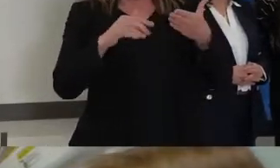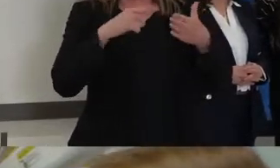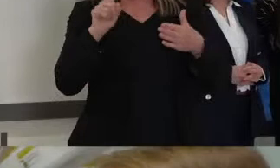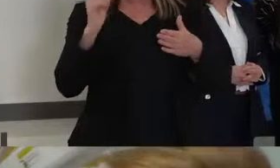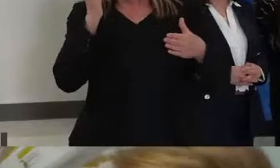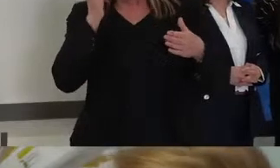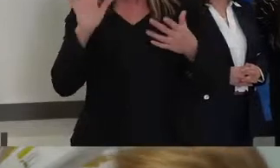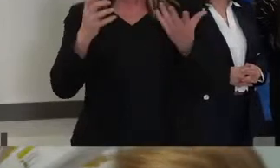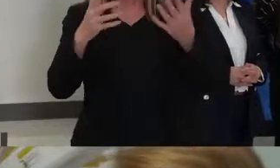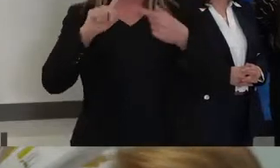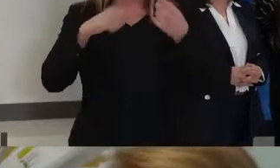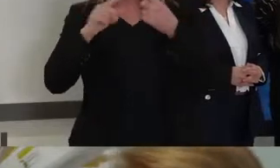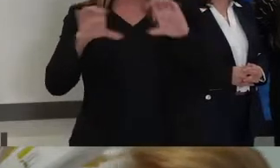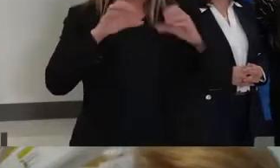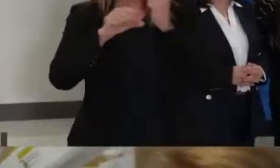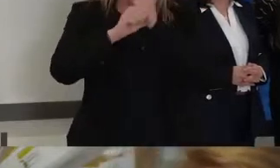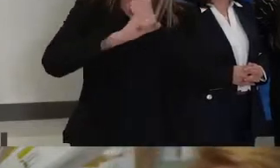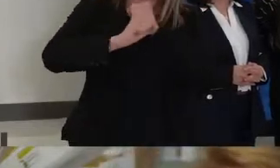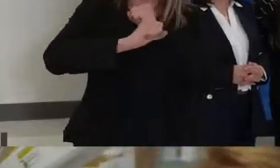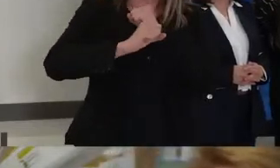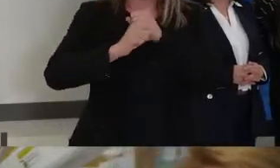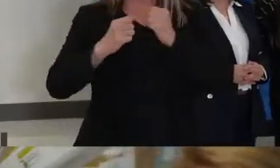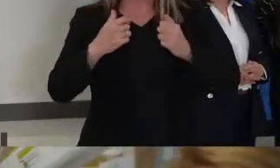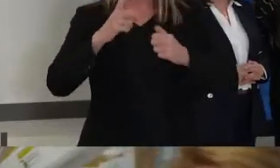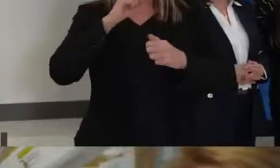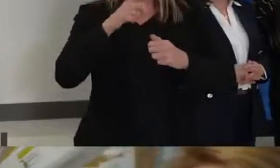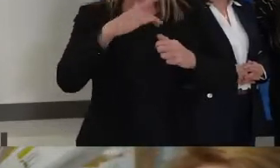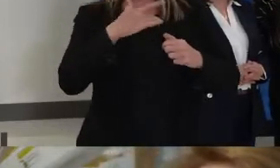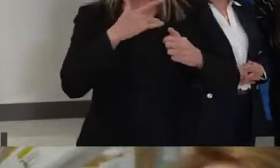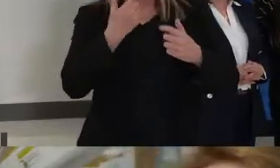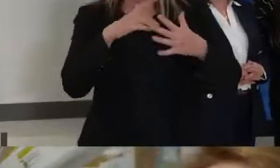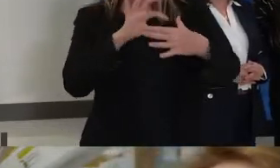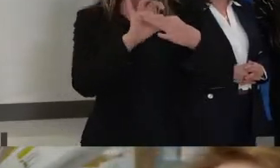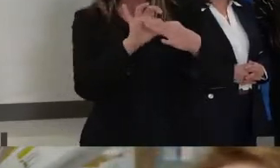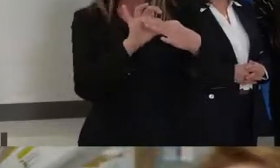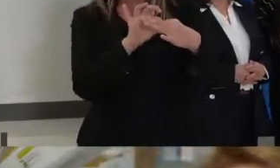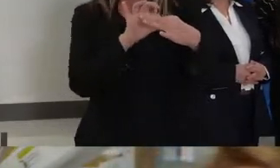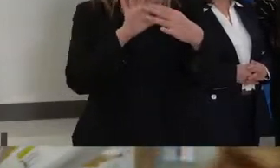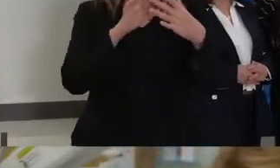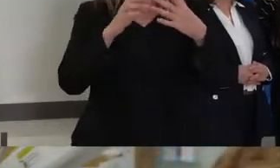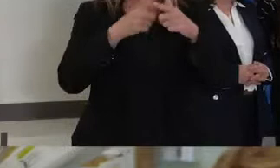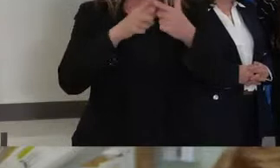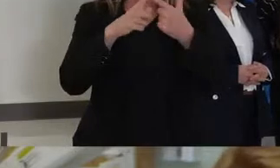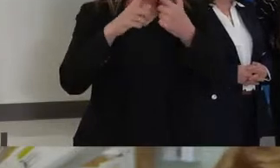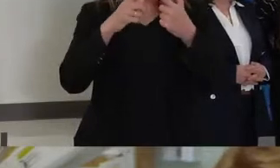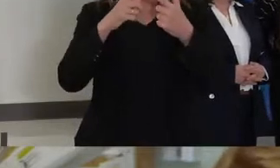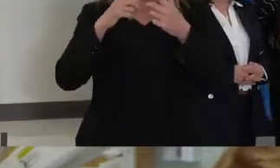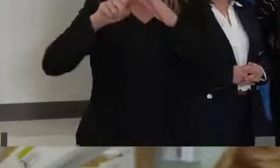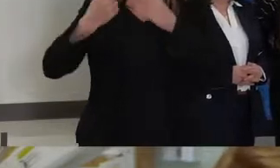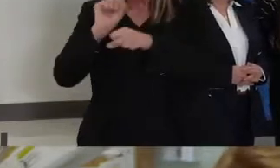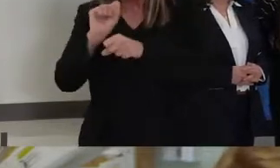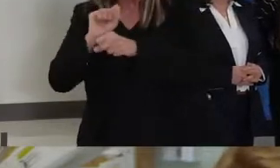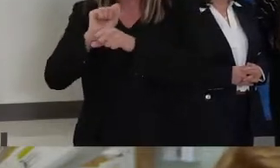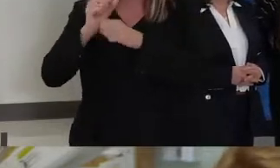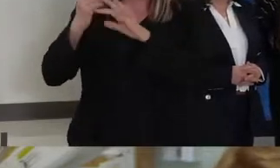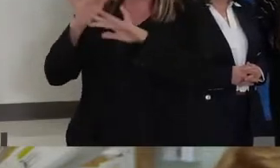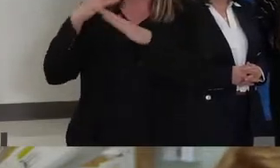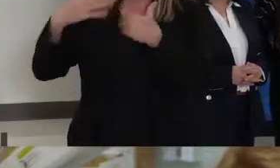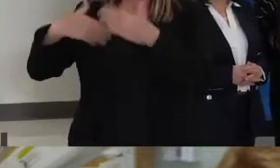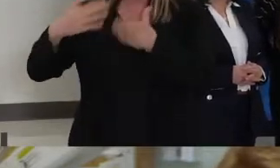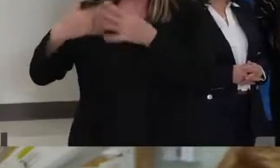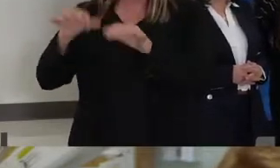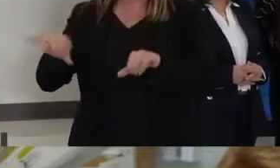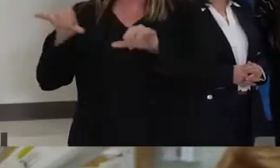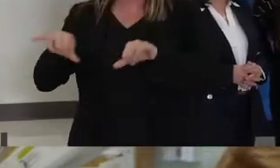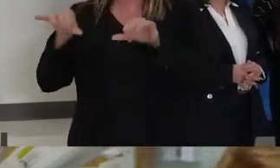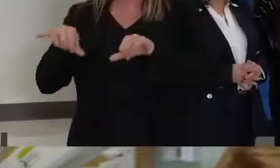to this. In a campaign, you really feel a great sense of connection. Then you get into sort of these routines in office, and it's great to feel